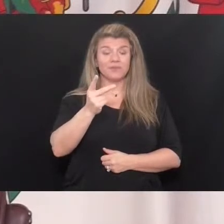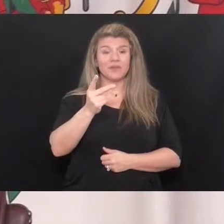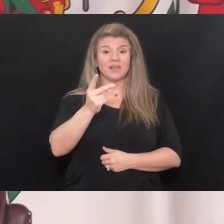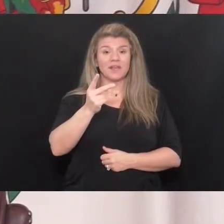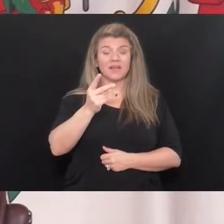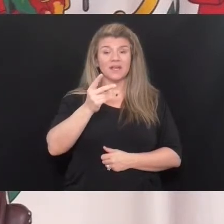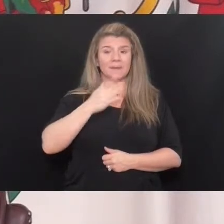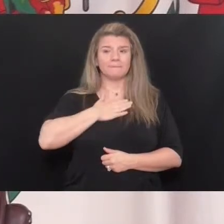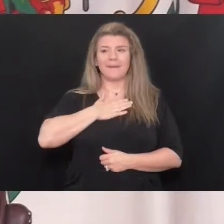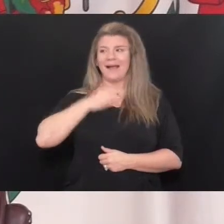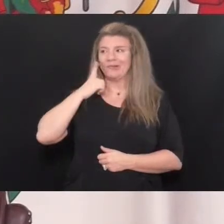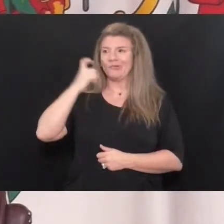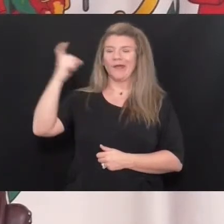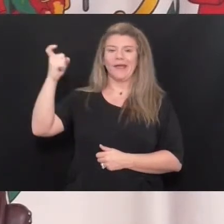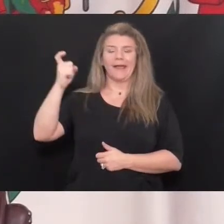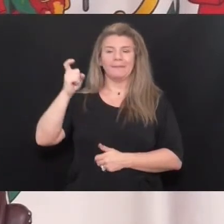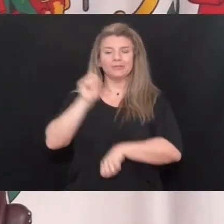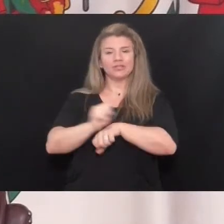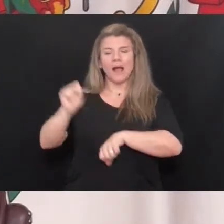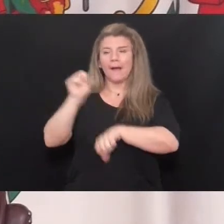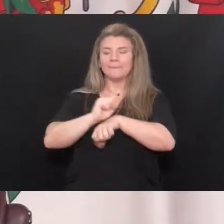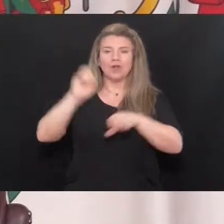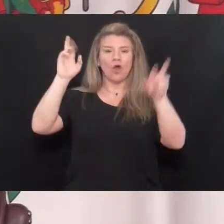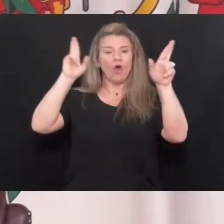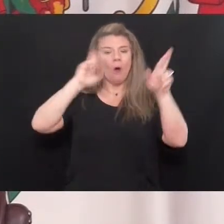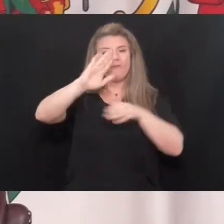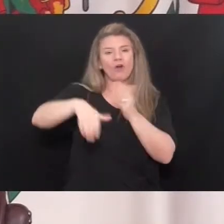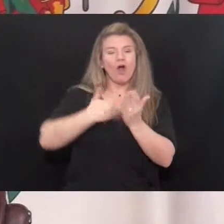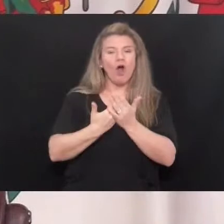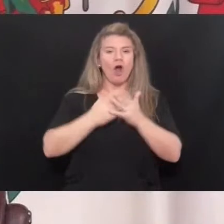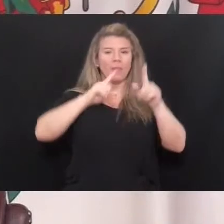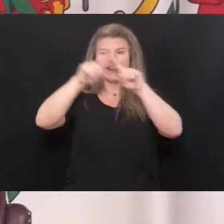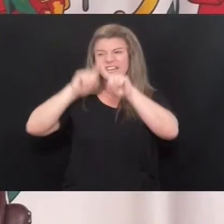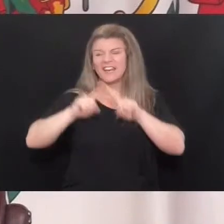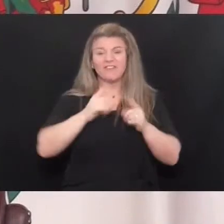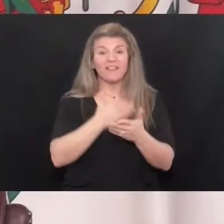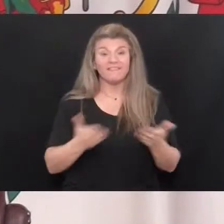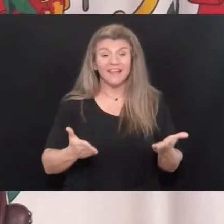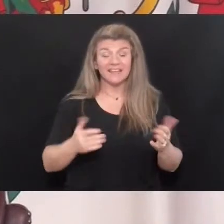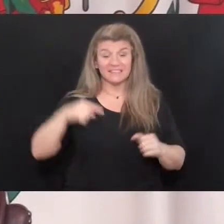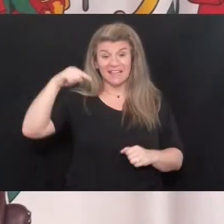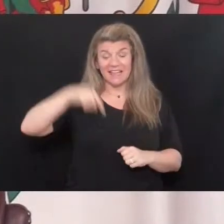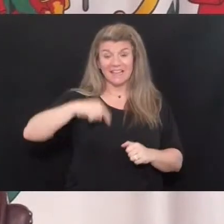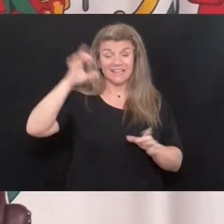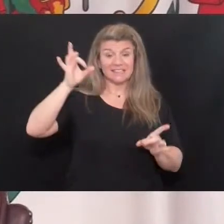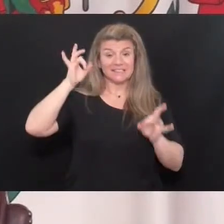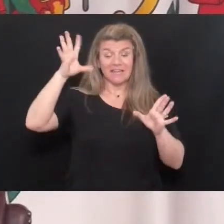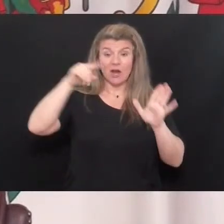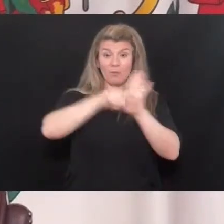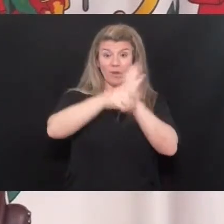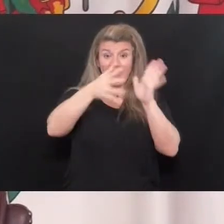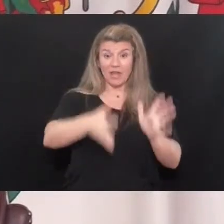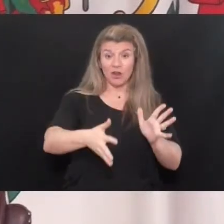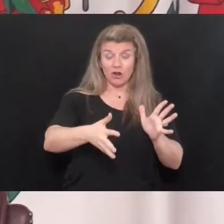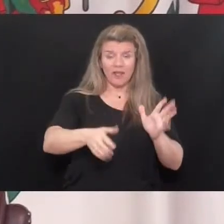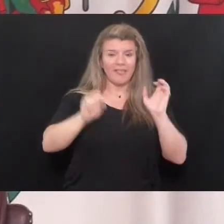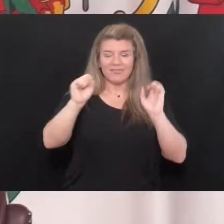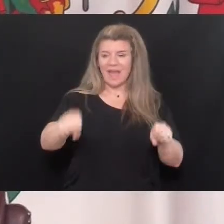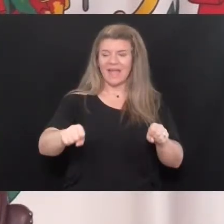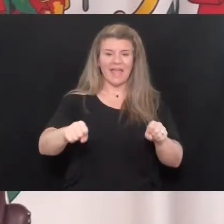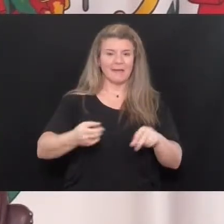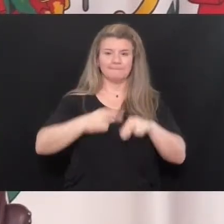Jim's Dream or Jobs and Hope program and all the different things, you know, this terrible killer that can